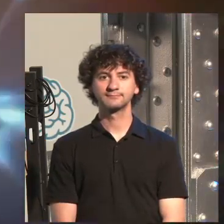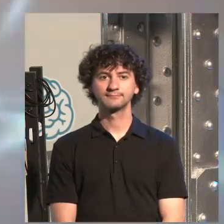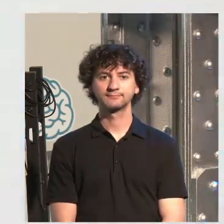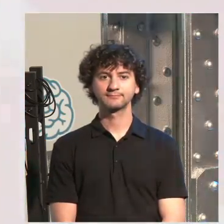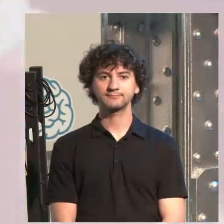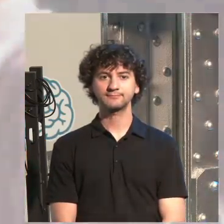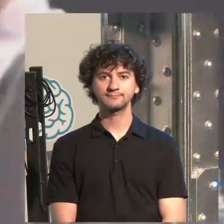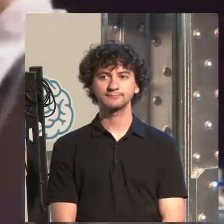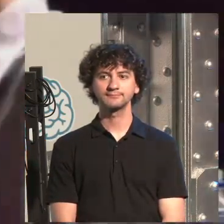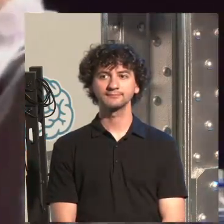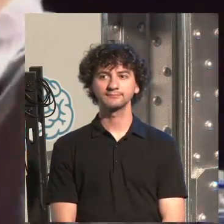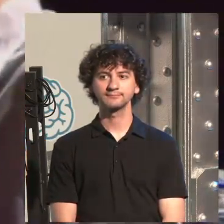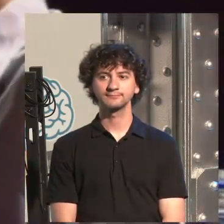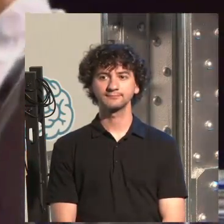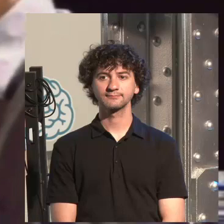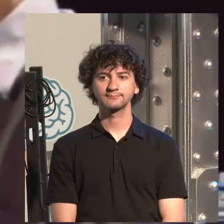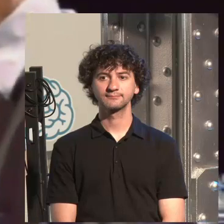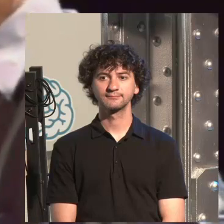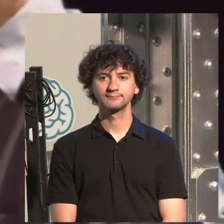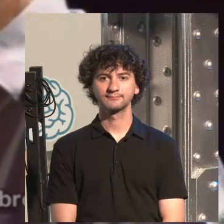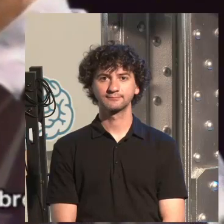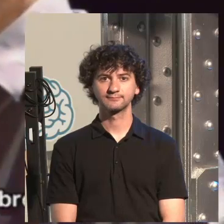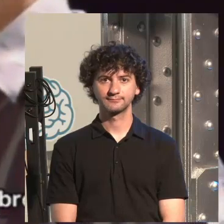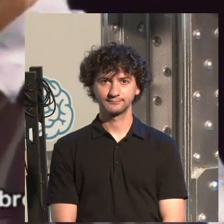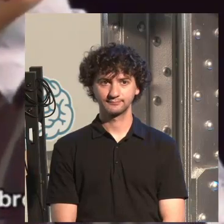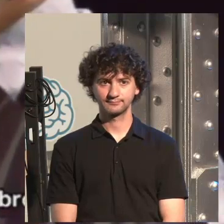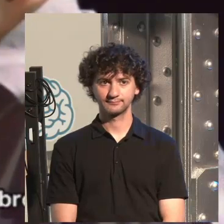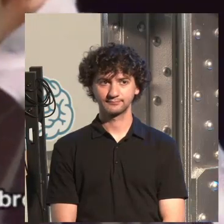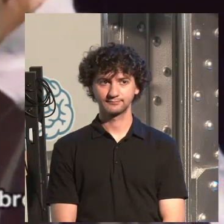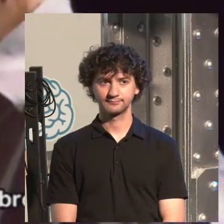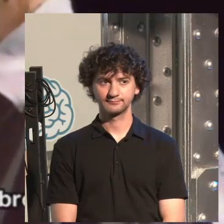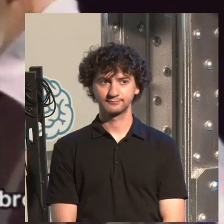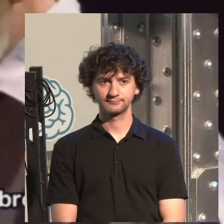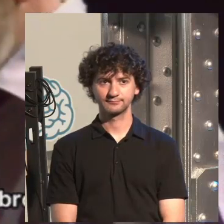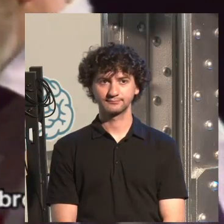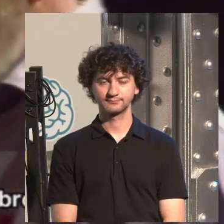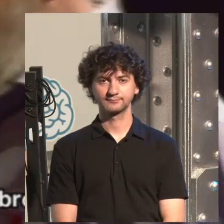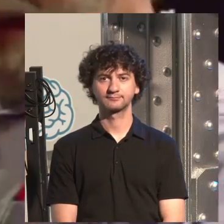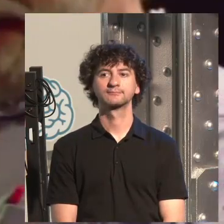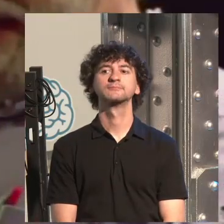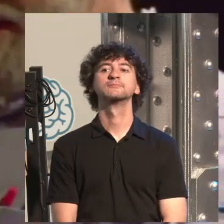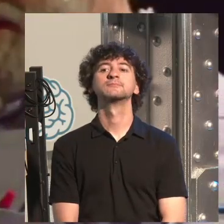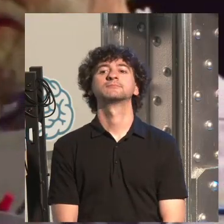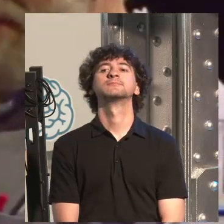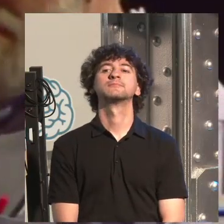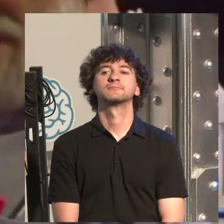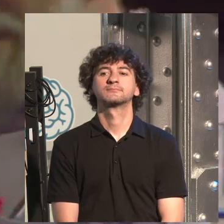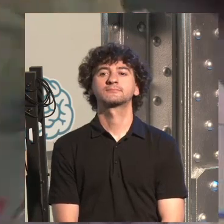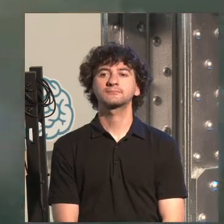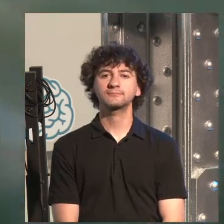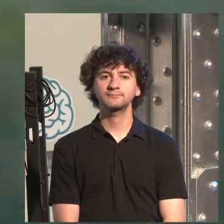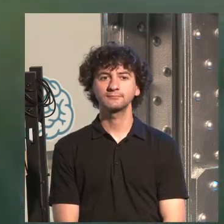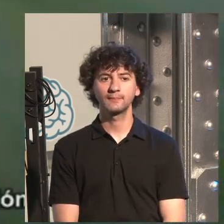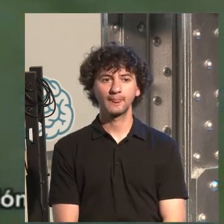it can store. We see with the eyes, but we see with the brain as well. And seeing with the